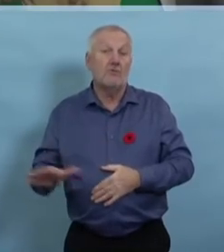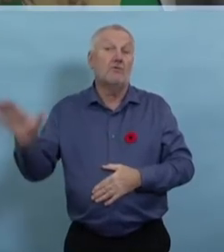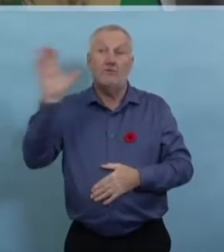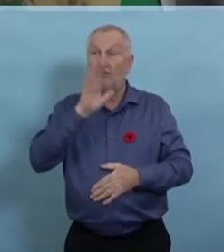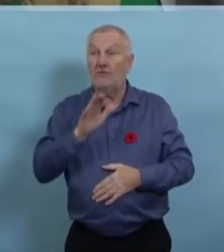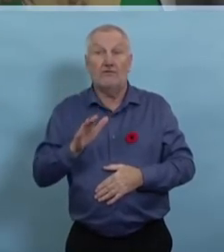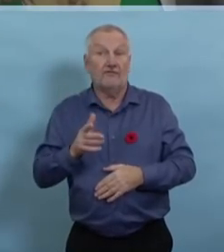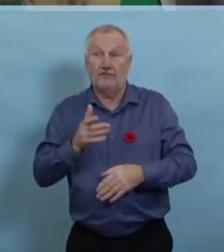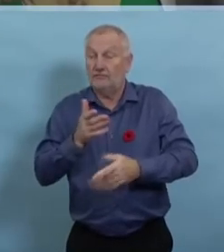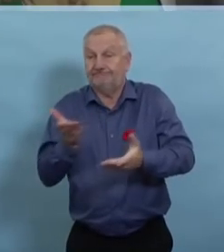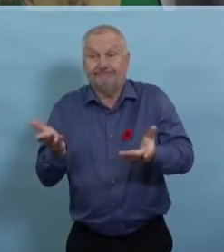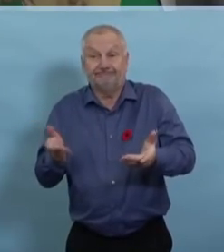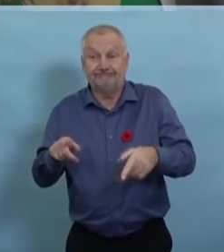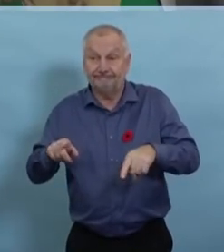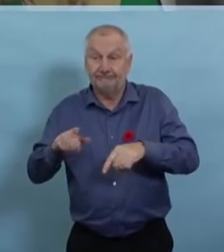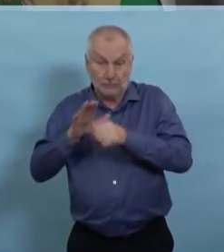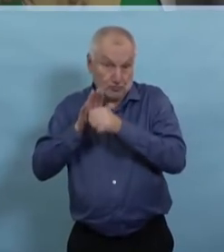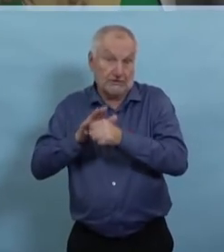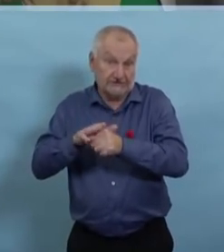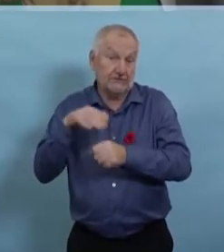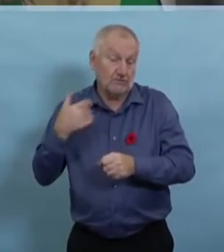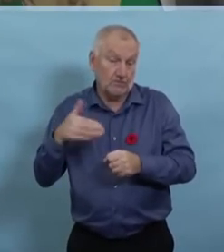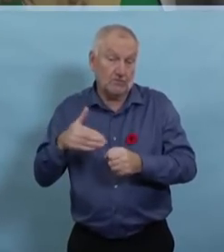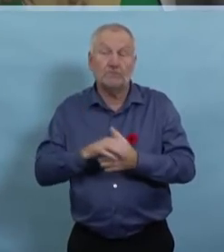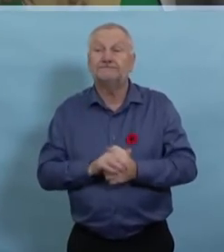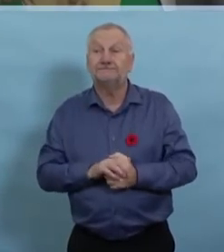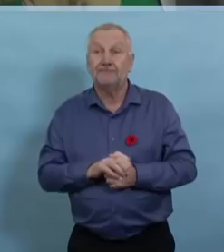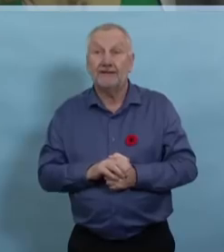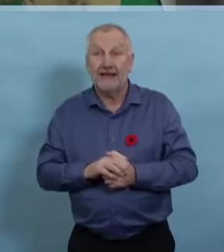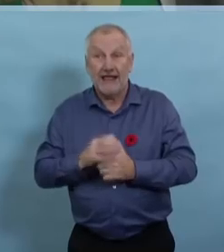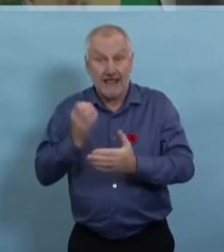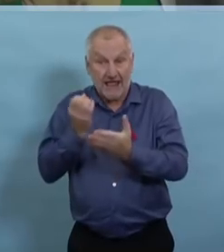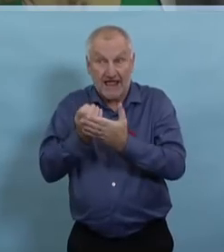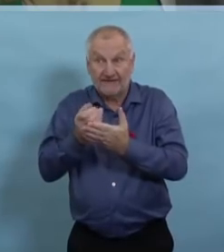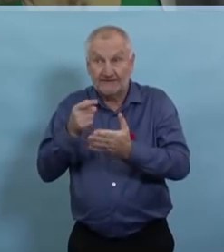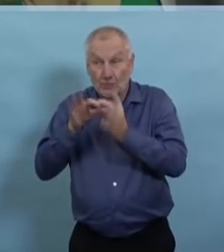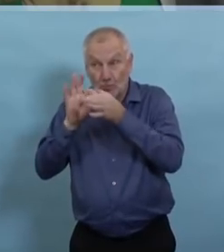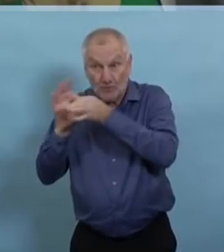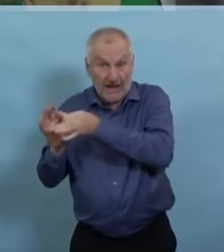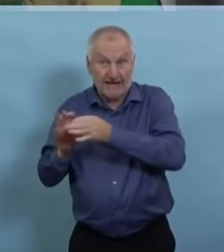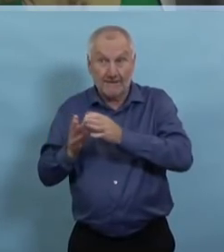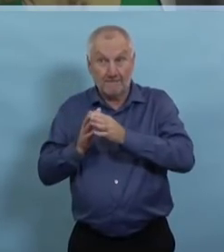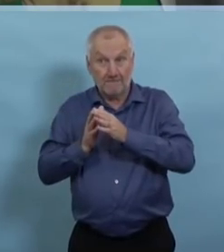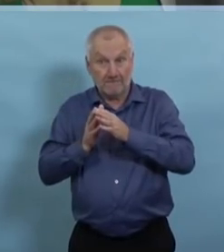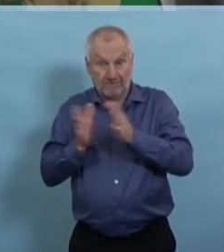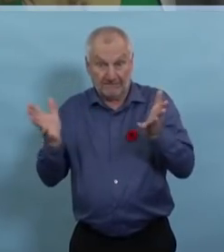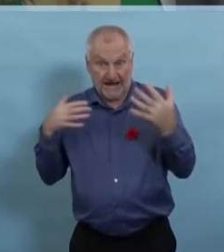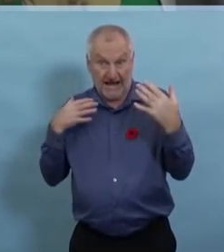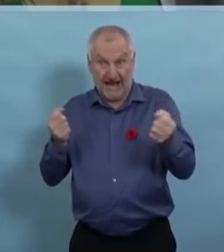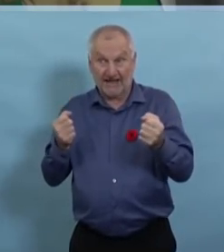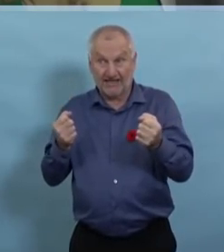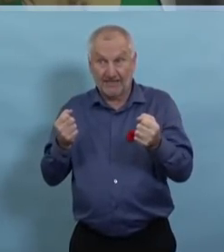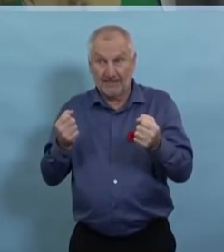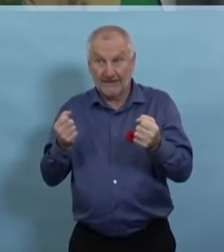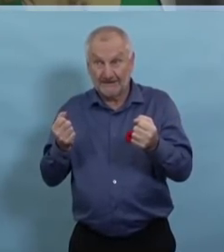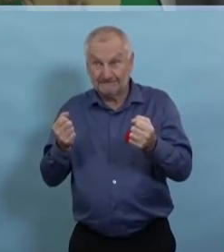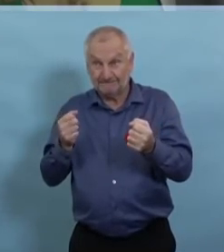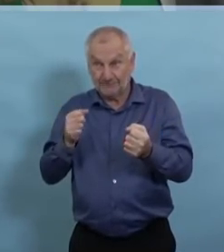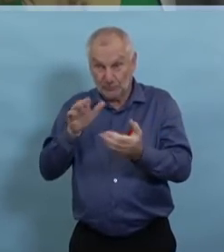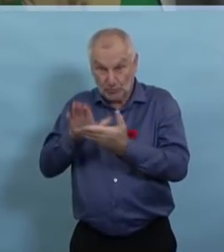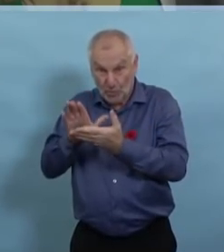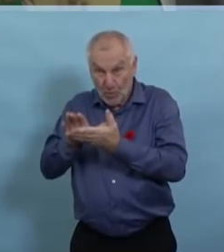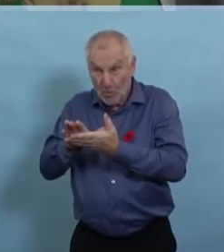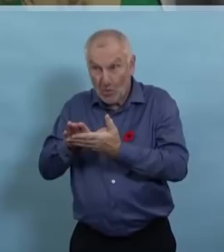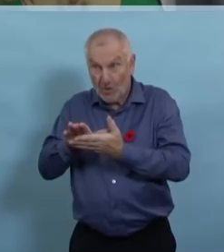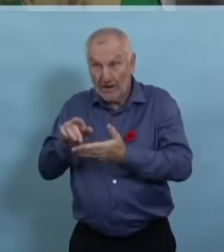the evidence is, from a public health perspective, is that the rate of transmission within our schools is comparatively low compared